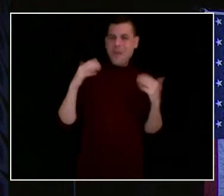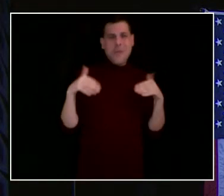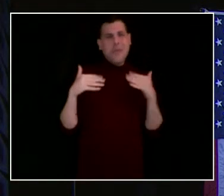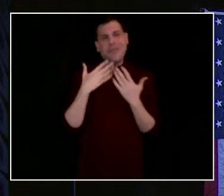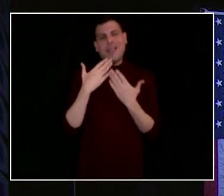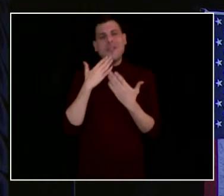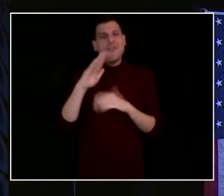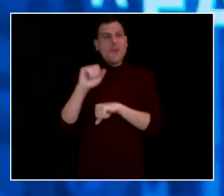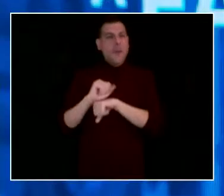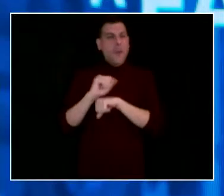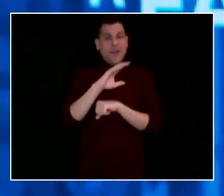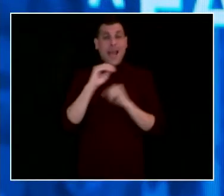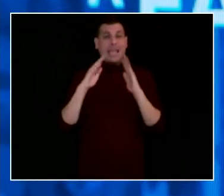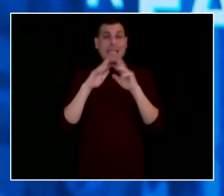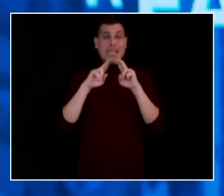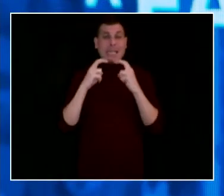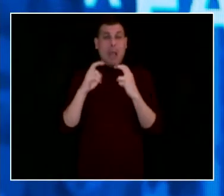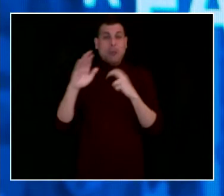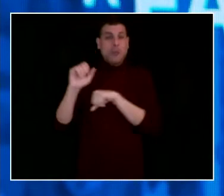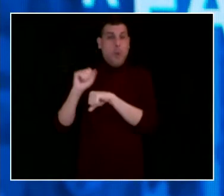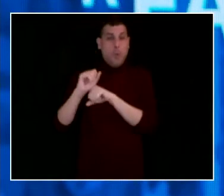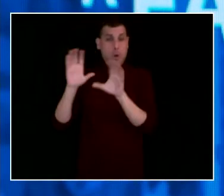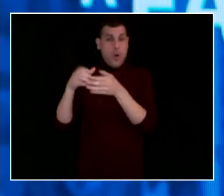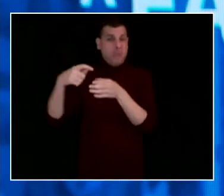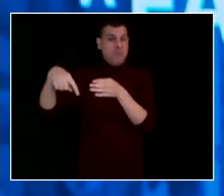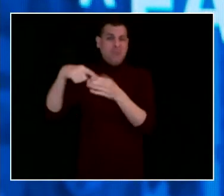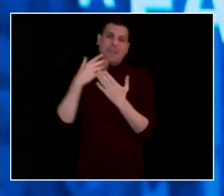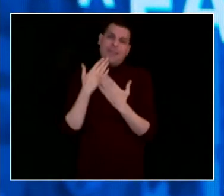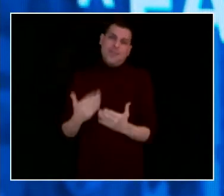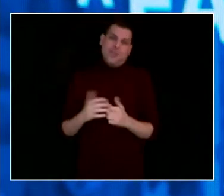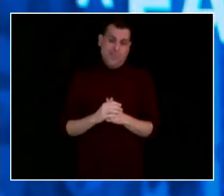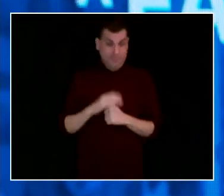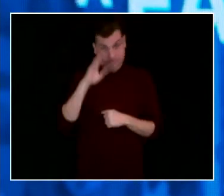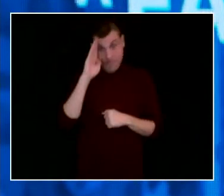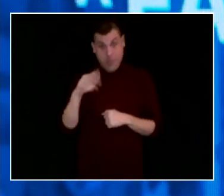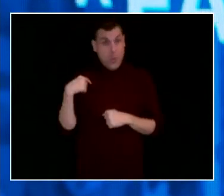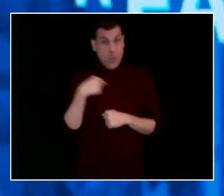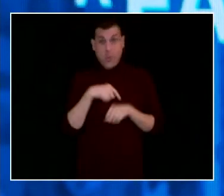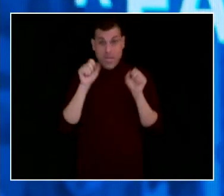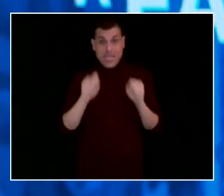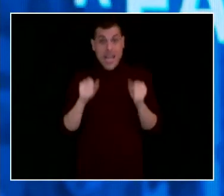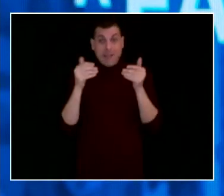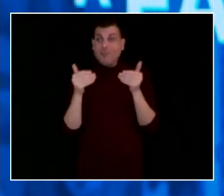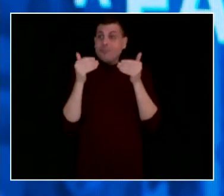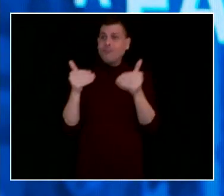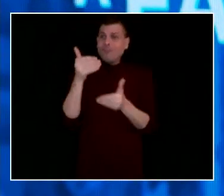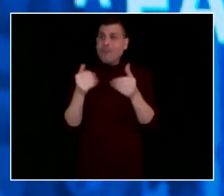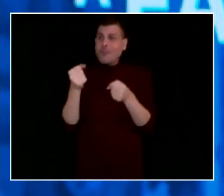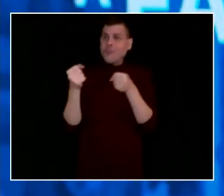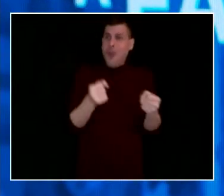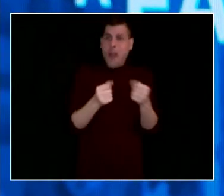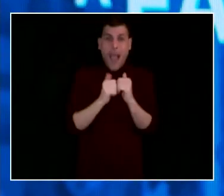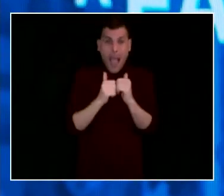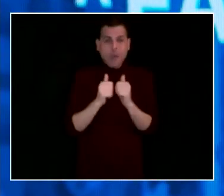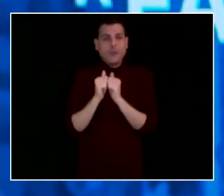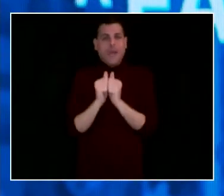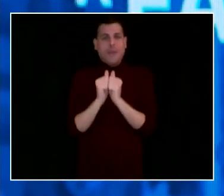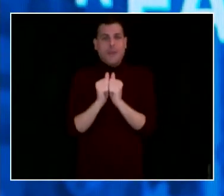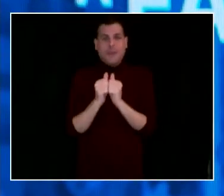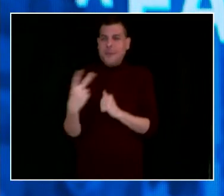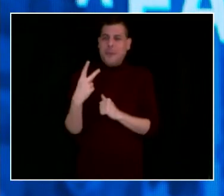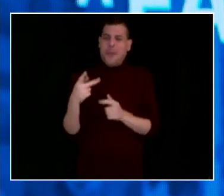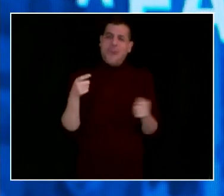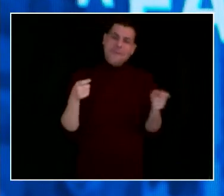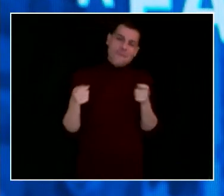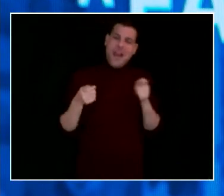Council chambers. As I always say, we can move forward and stronger together, running the city. Also want to thank